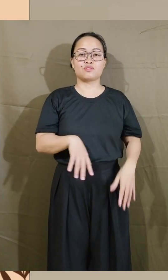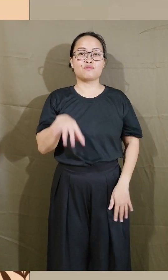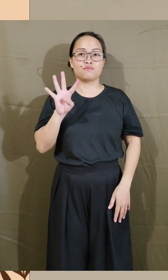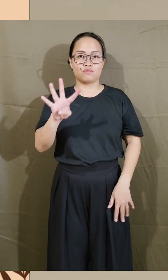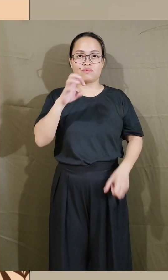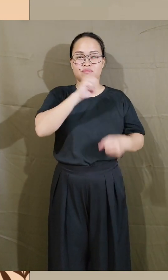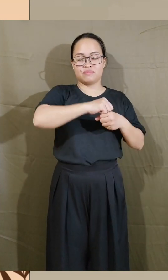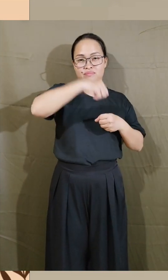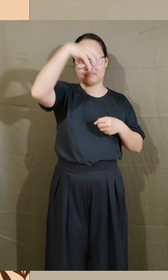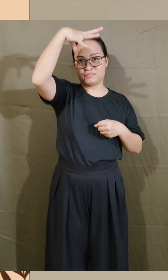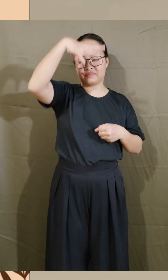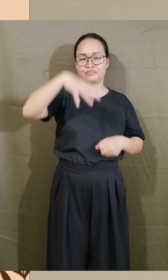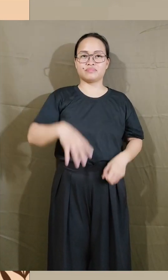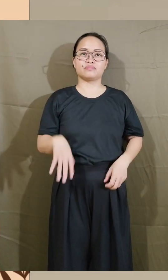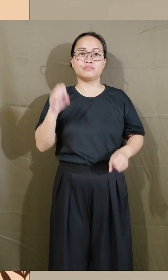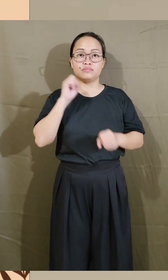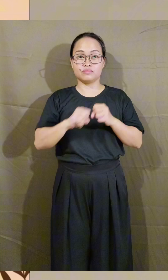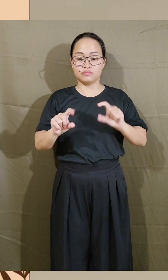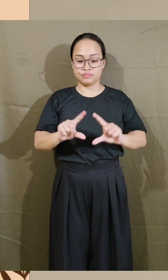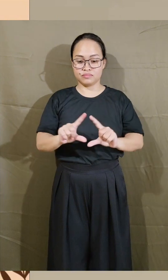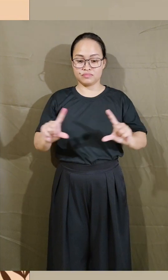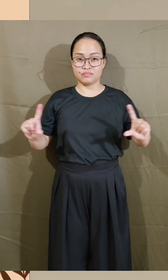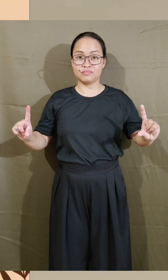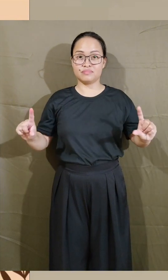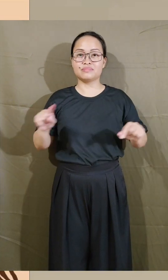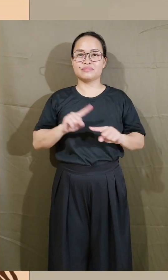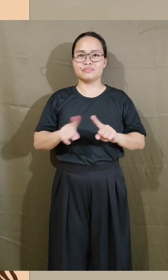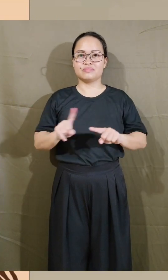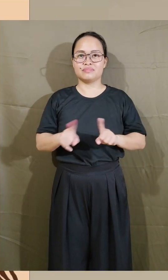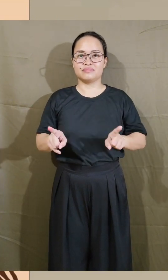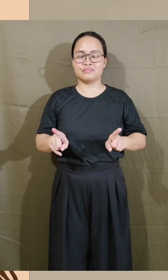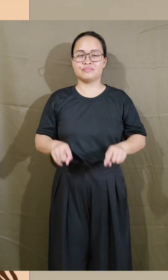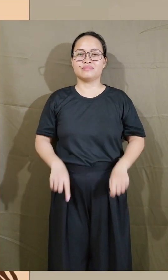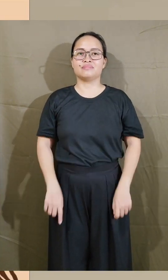4 umbrellas. So this is the difference.